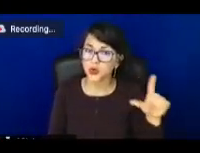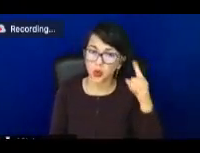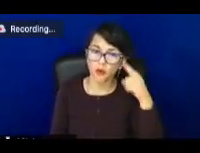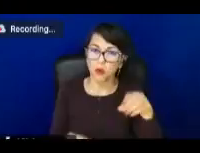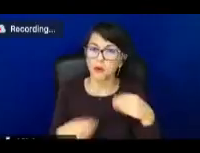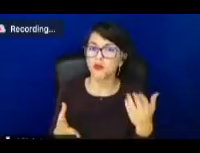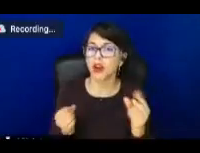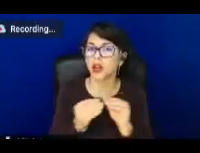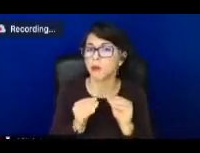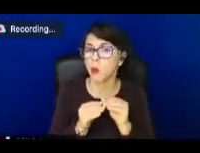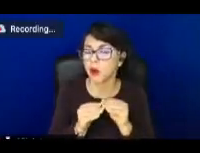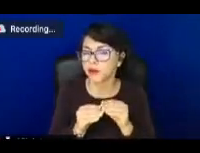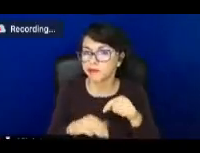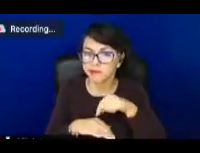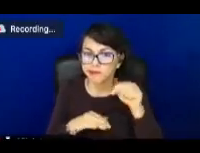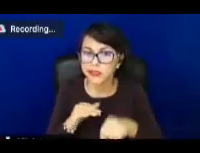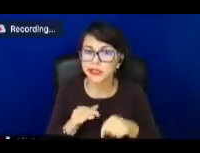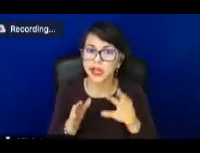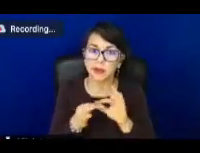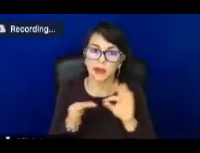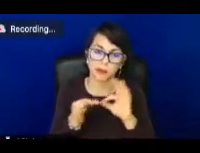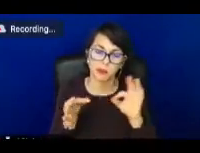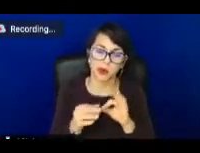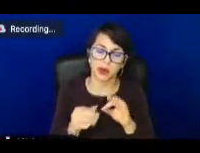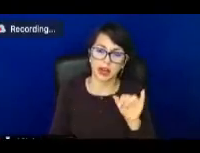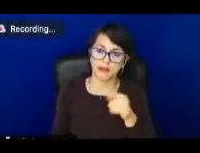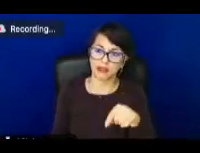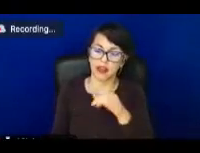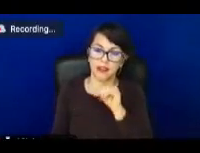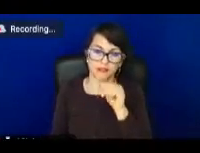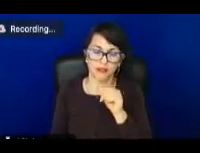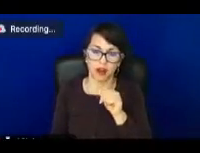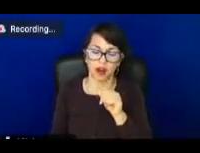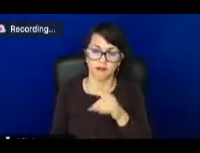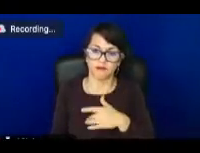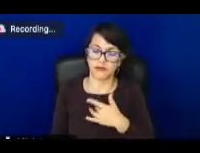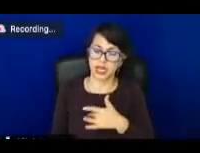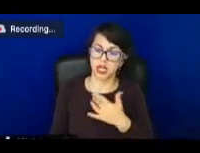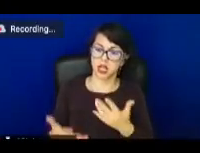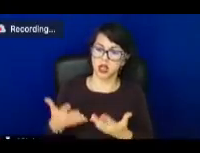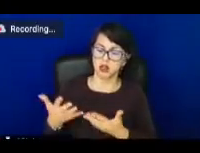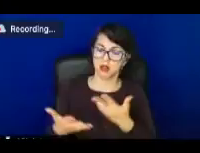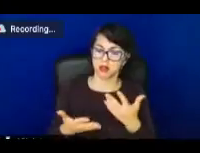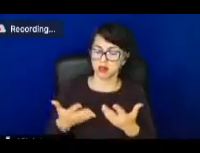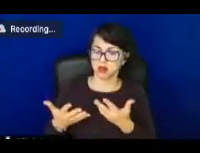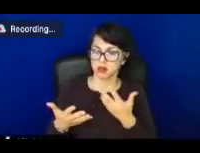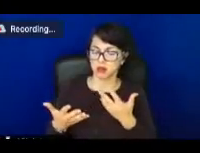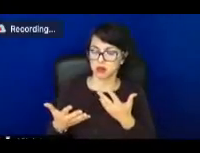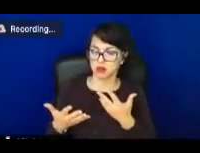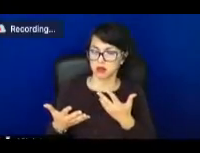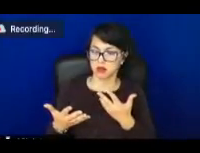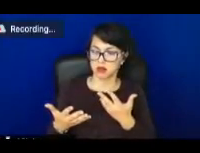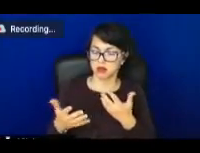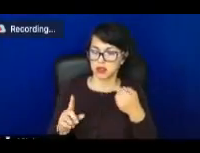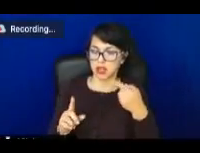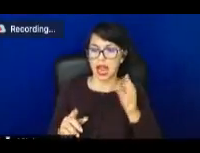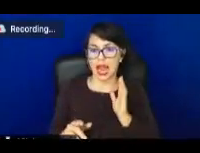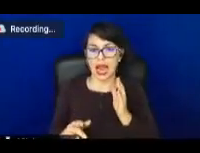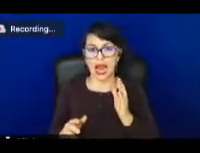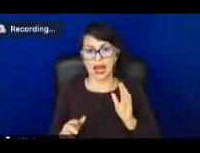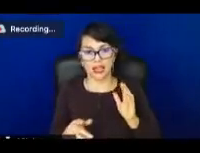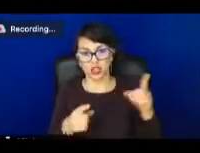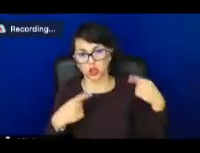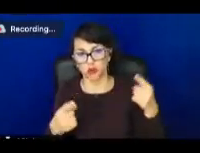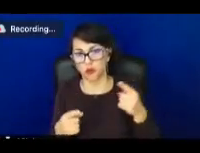But at least we provide an option for either the phone call or, submitting it electronically. And I